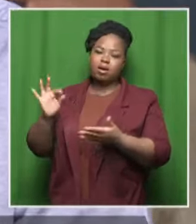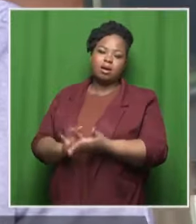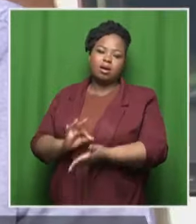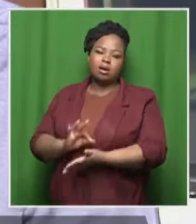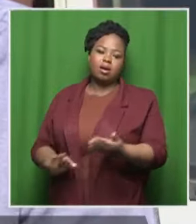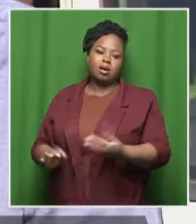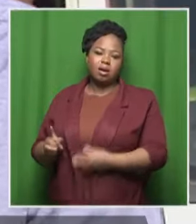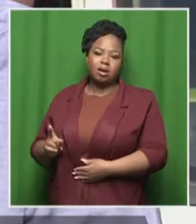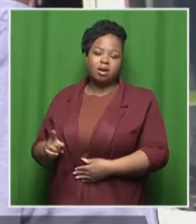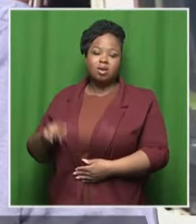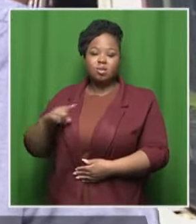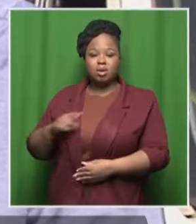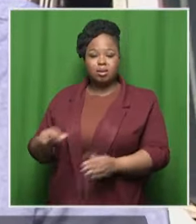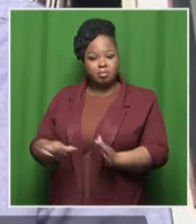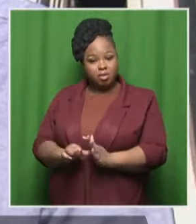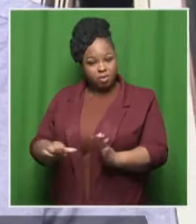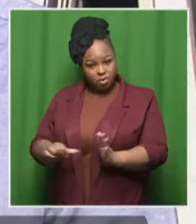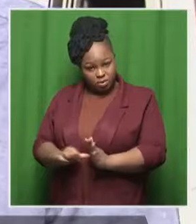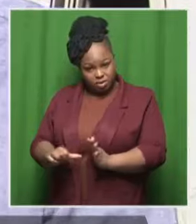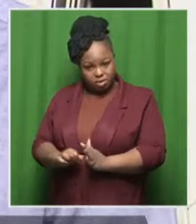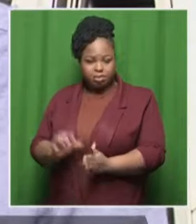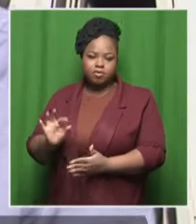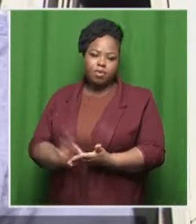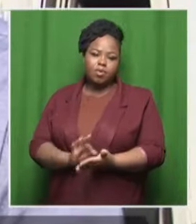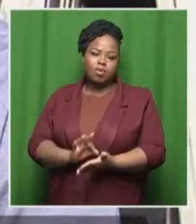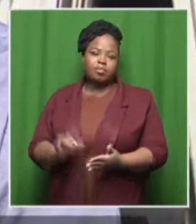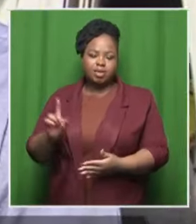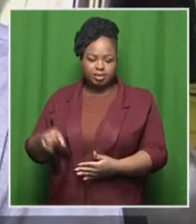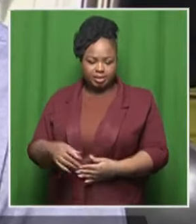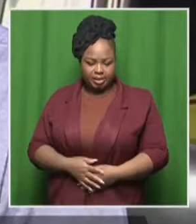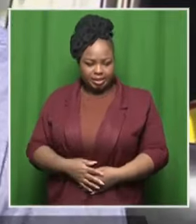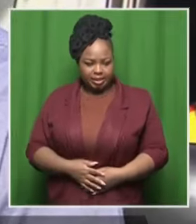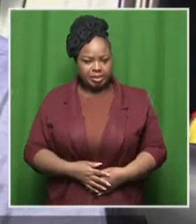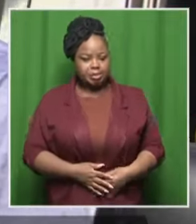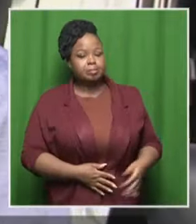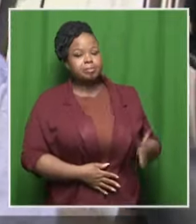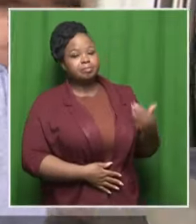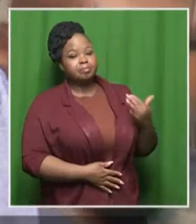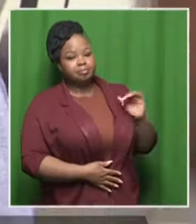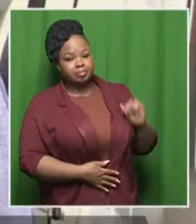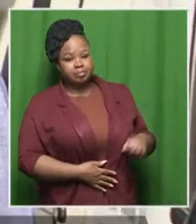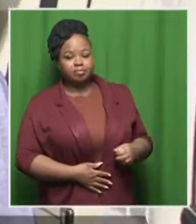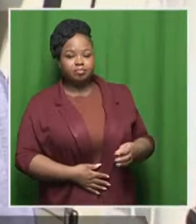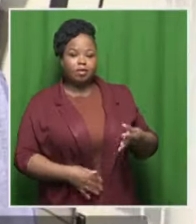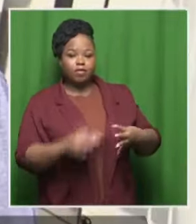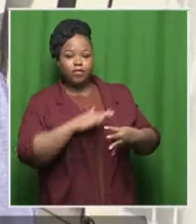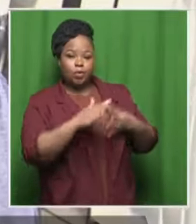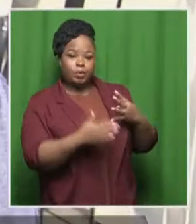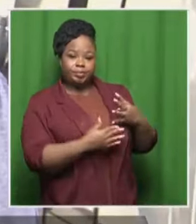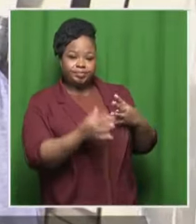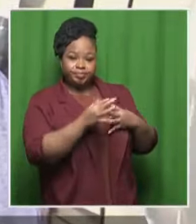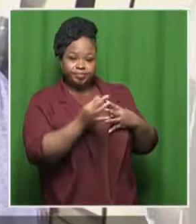vote, because it's very important for us to vote. Yeah. And obviously, four candidates, there's quite a lot at